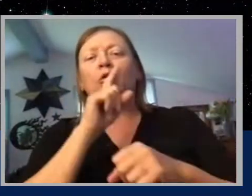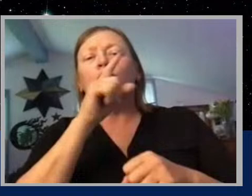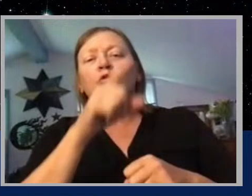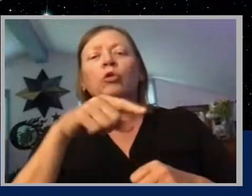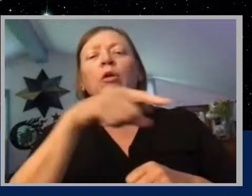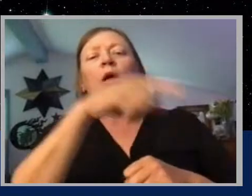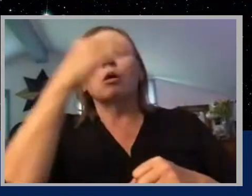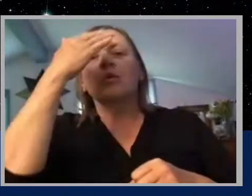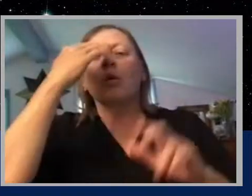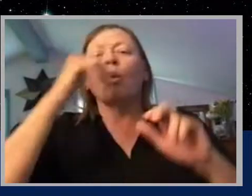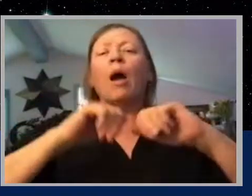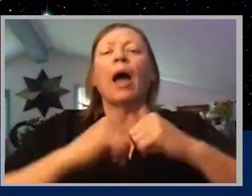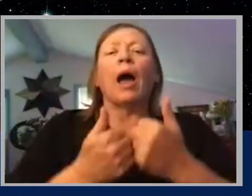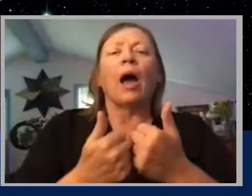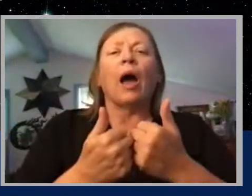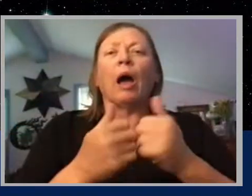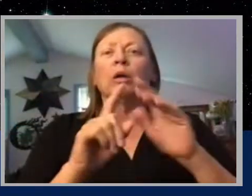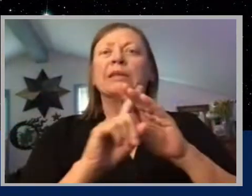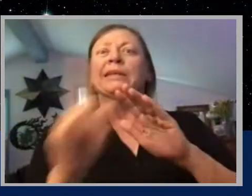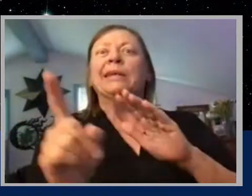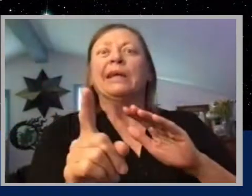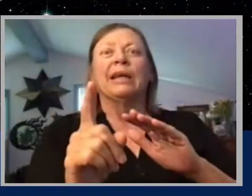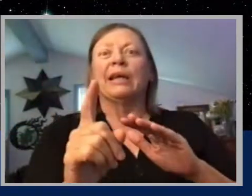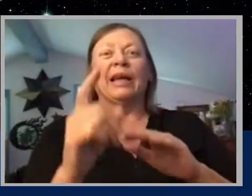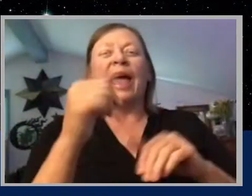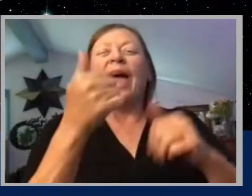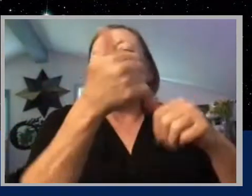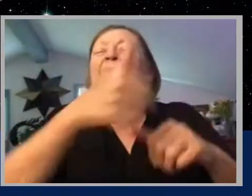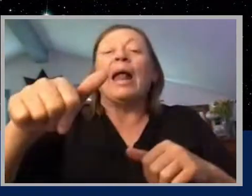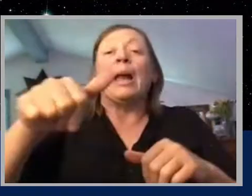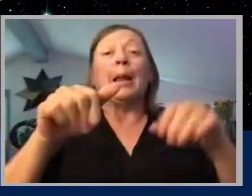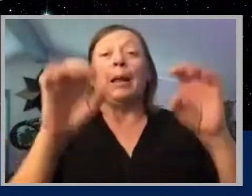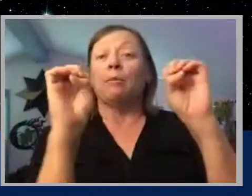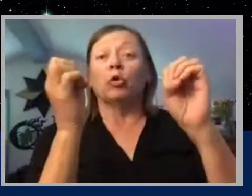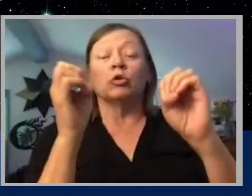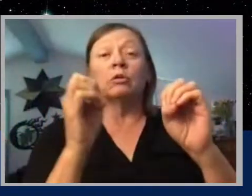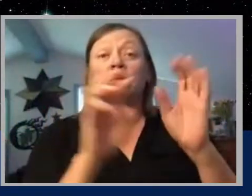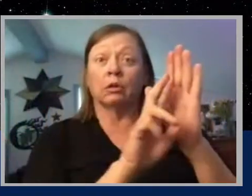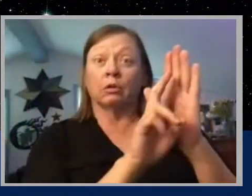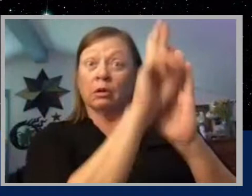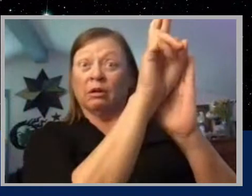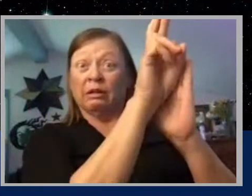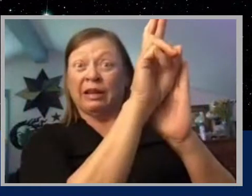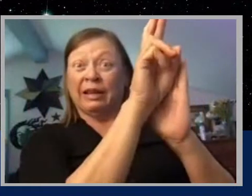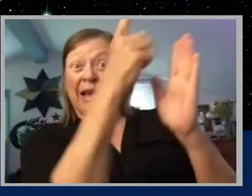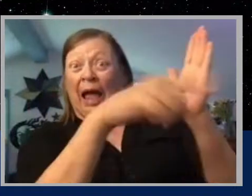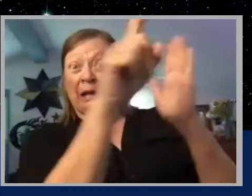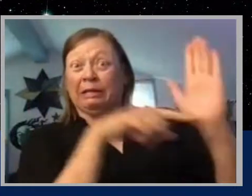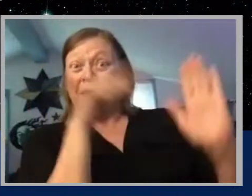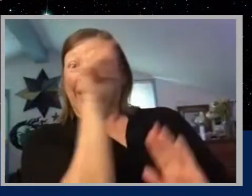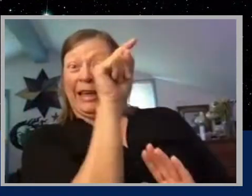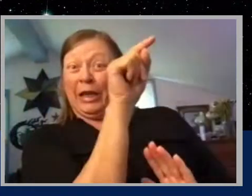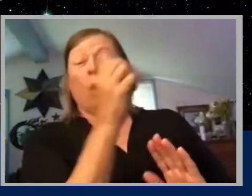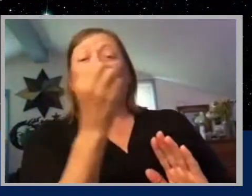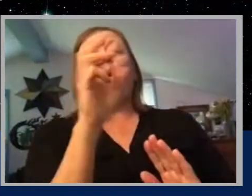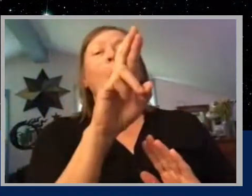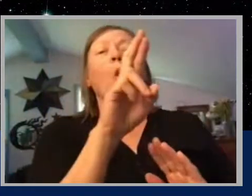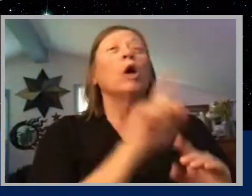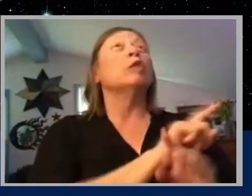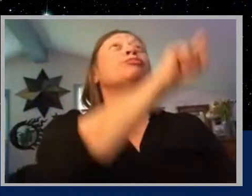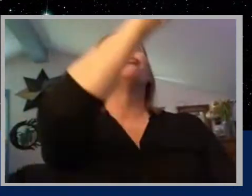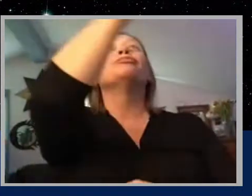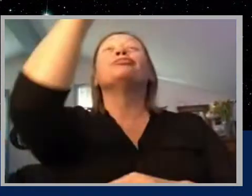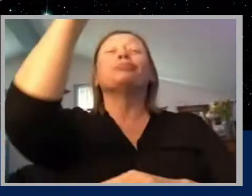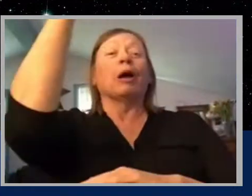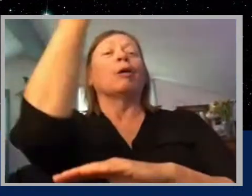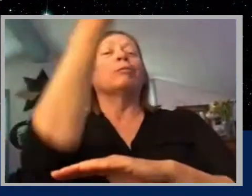land anywhere in the ocean during any kind of abort, and for nominal splashdown. So it's really fun to